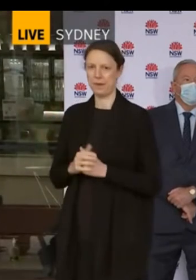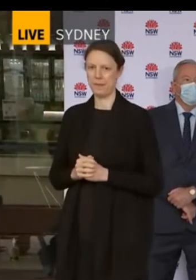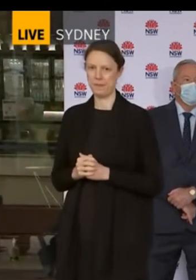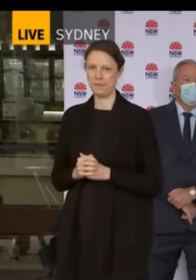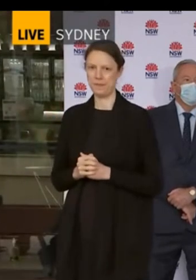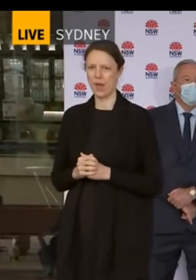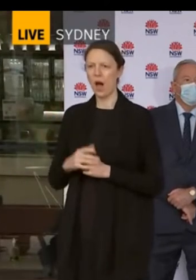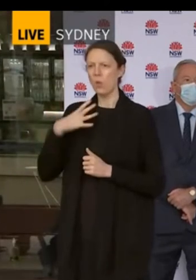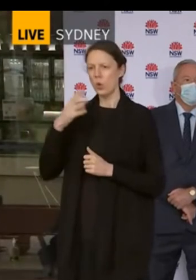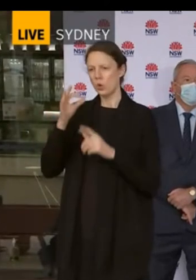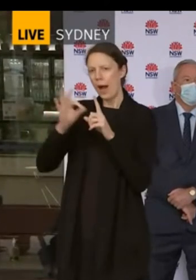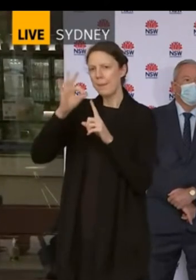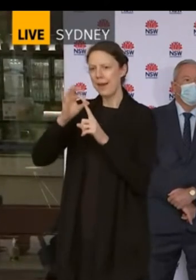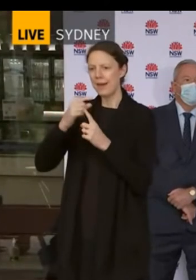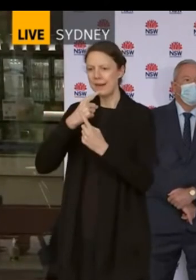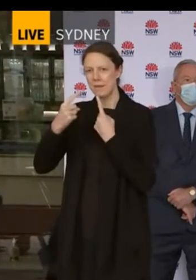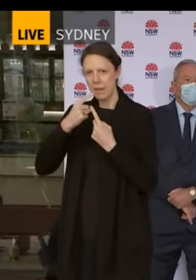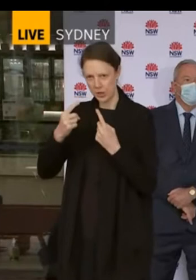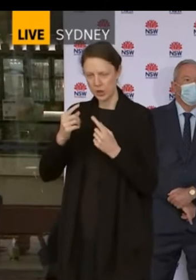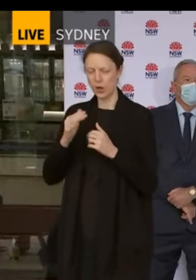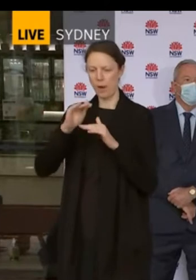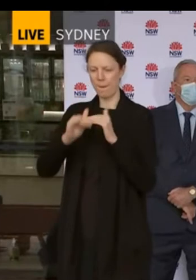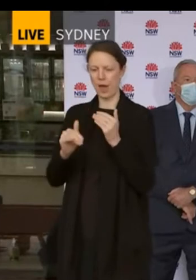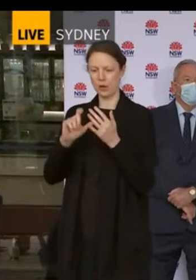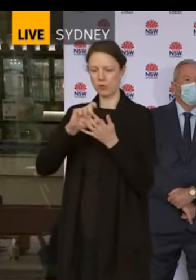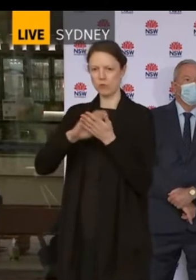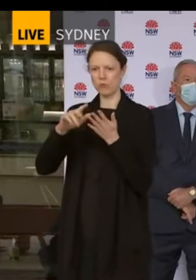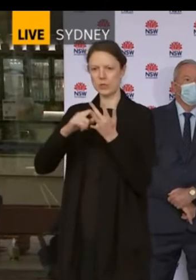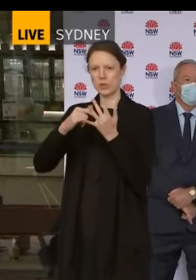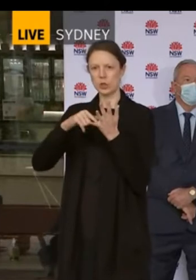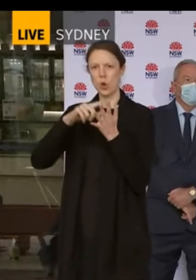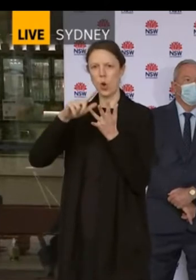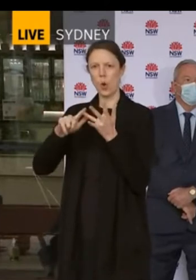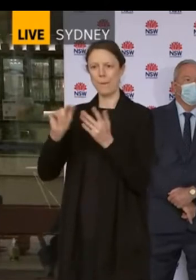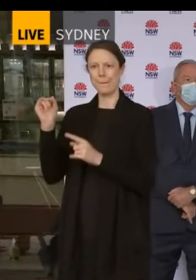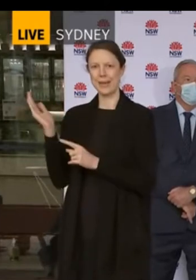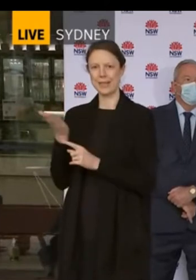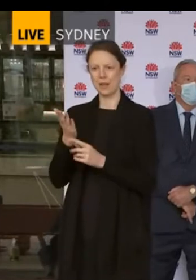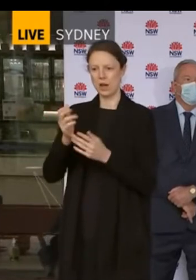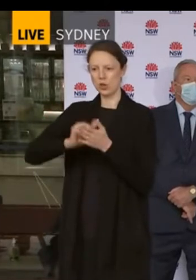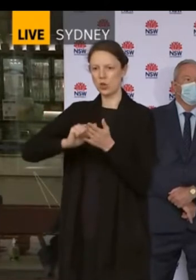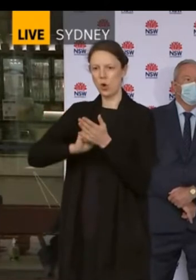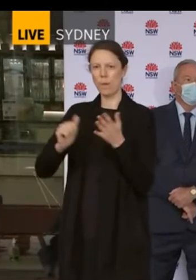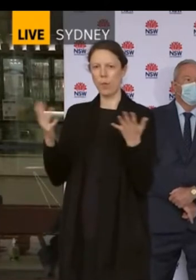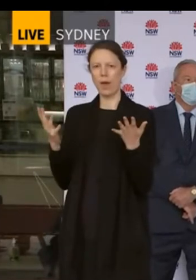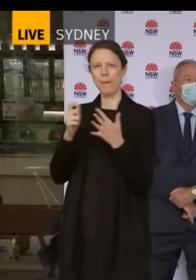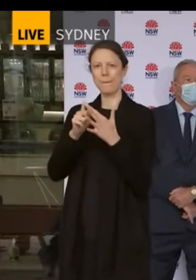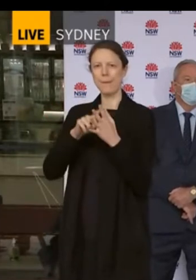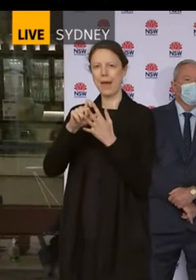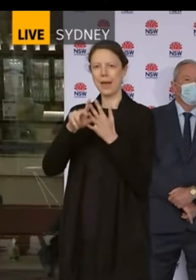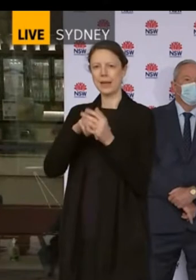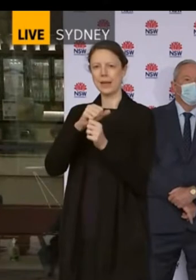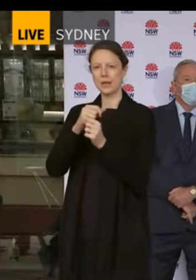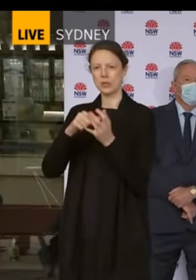In relation to the Christo Pizza at Paddington, do you remember the venue where there was an